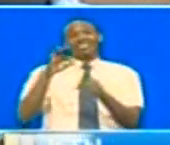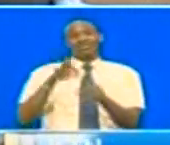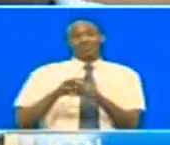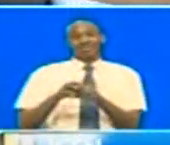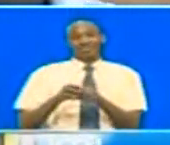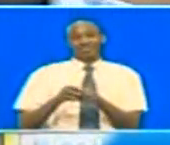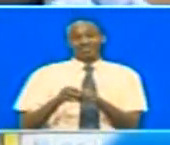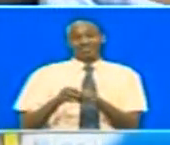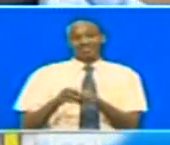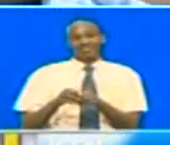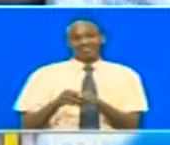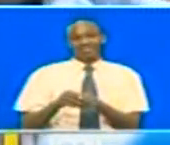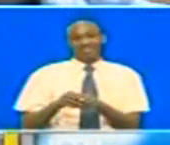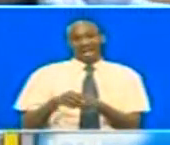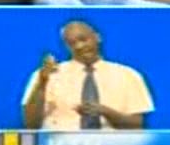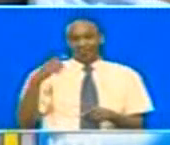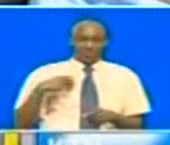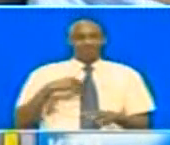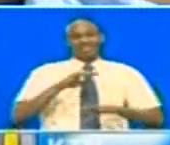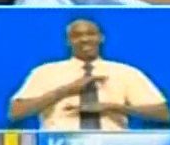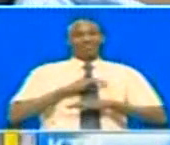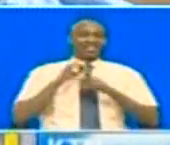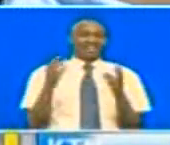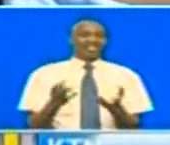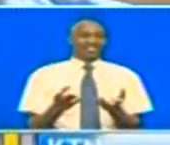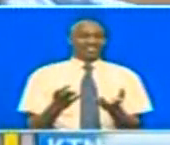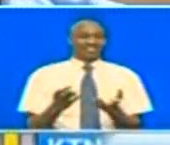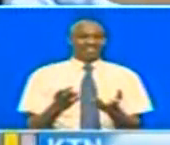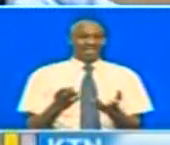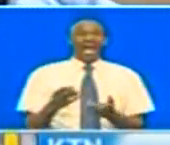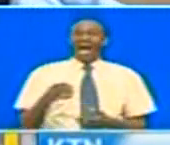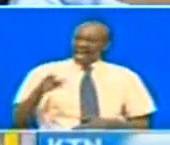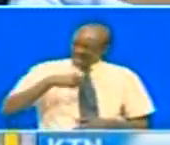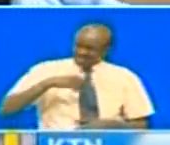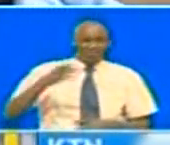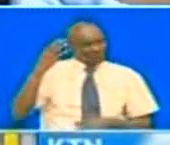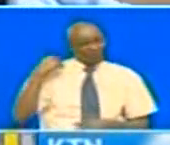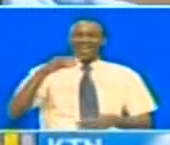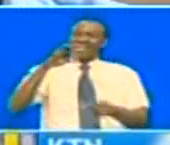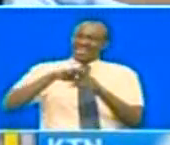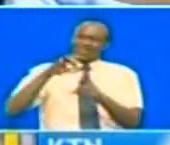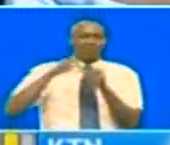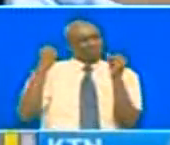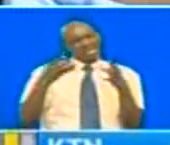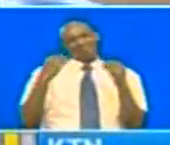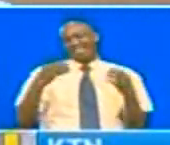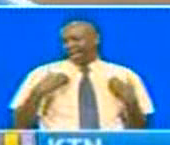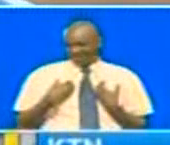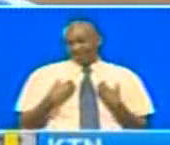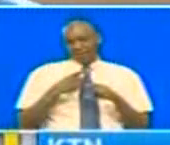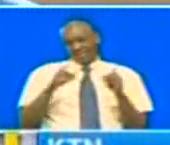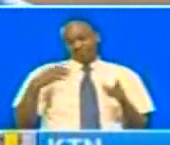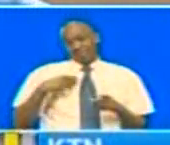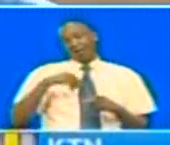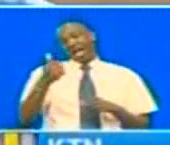which has left some people dissatisfied. Note that we have not been conducting elections. ODM is probably the only party that has